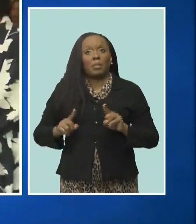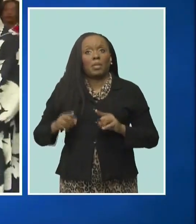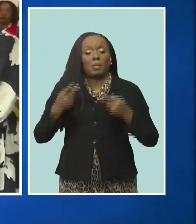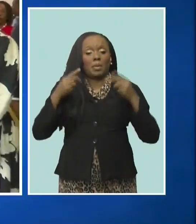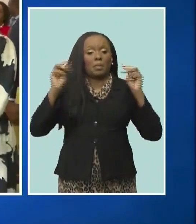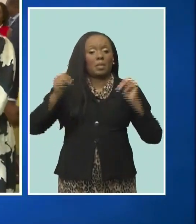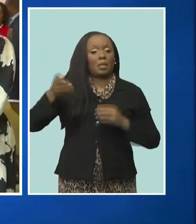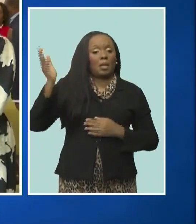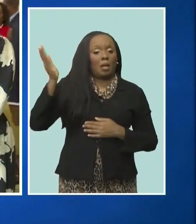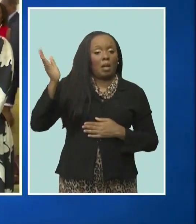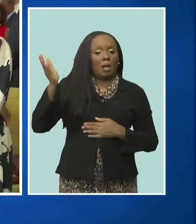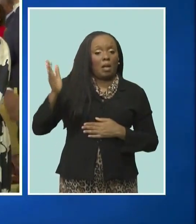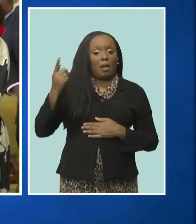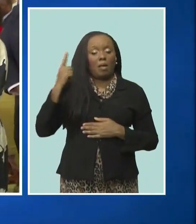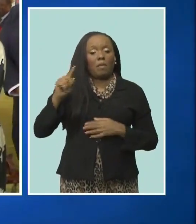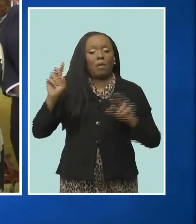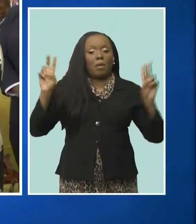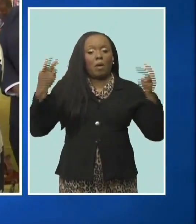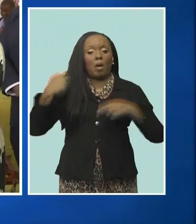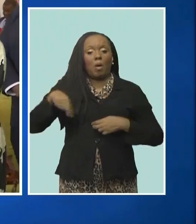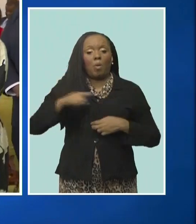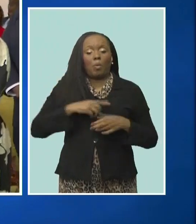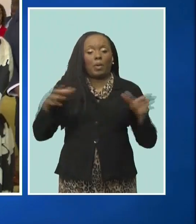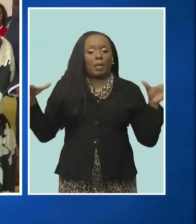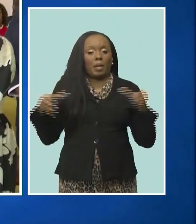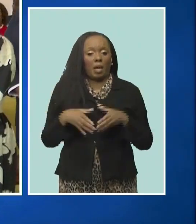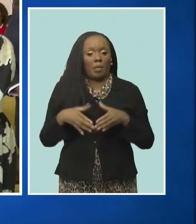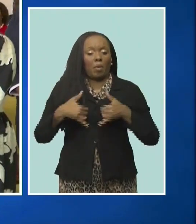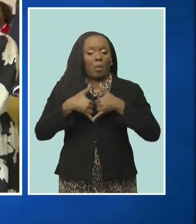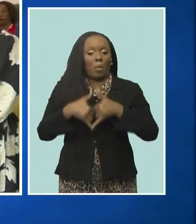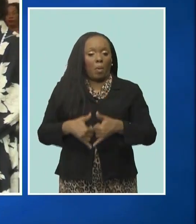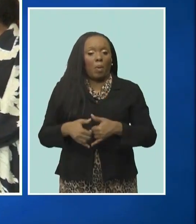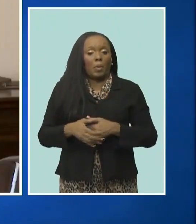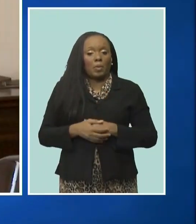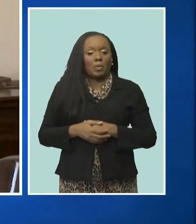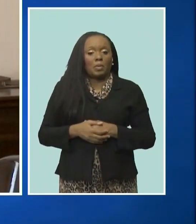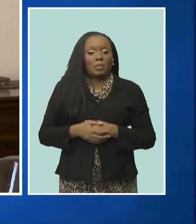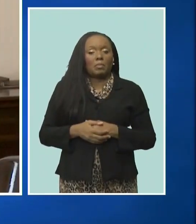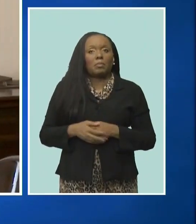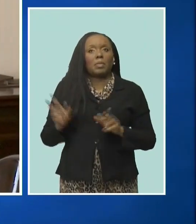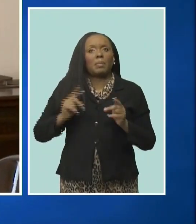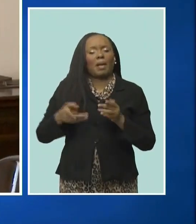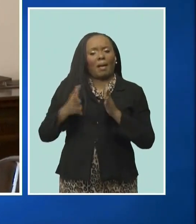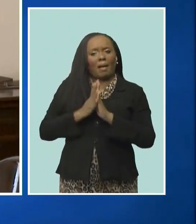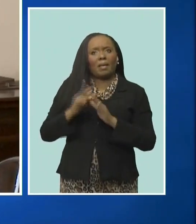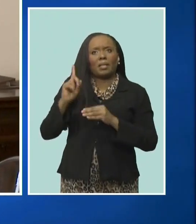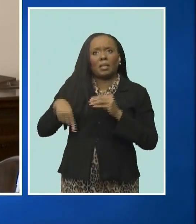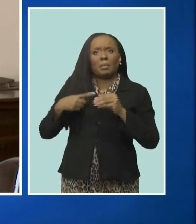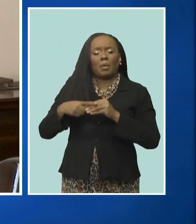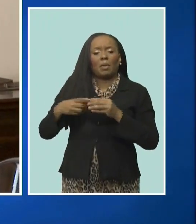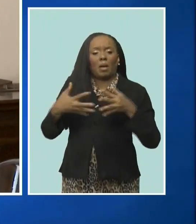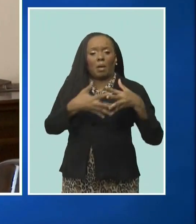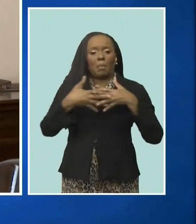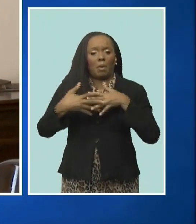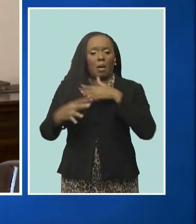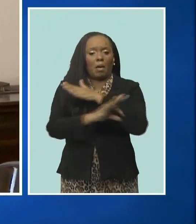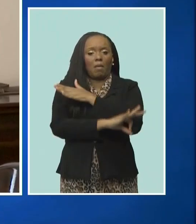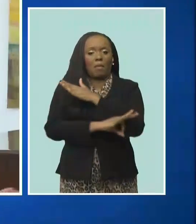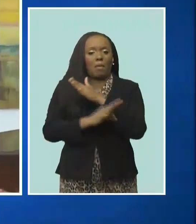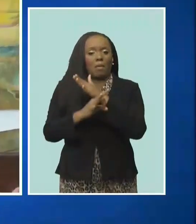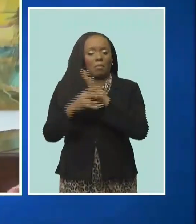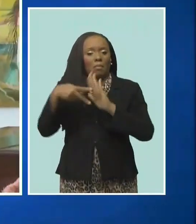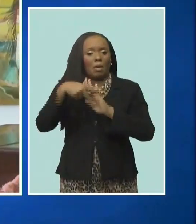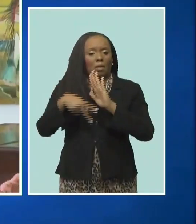on the sidelines of a regathering awards ceremony at State House, where she was questioned about America's foreign policy position on